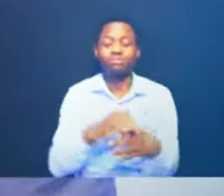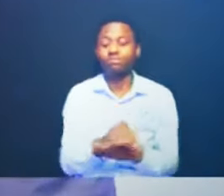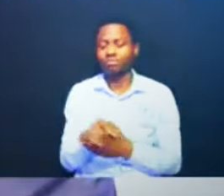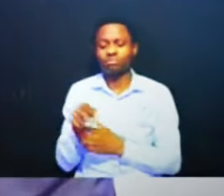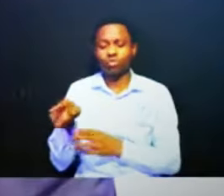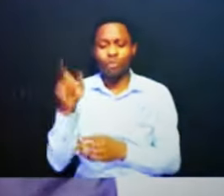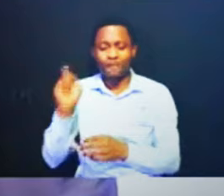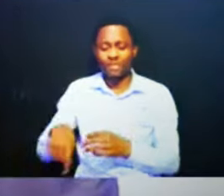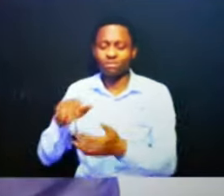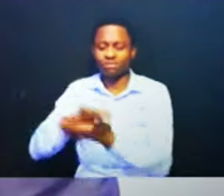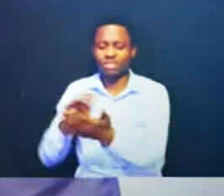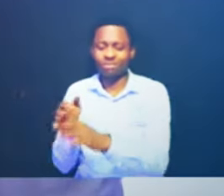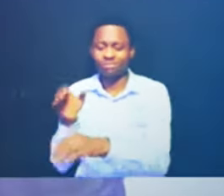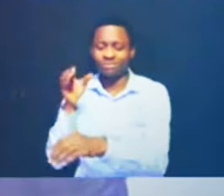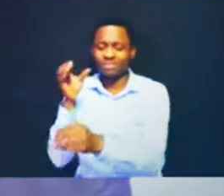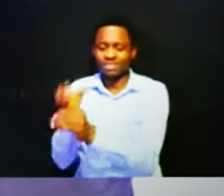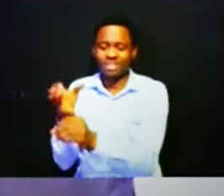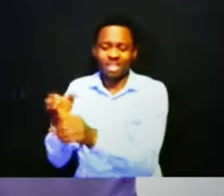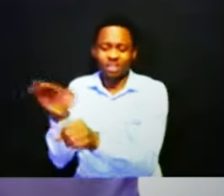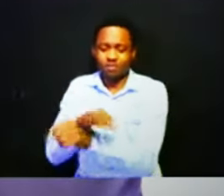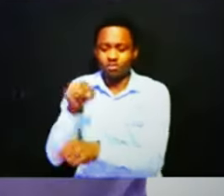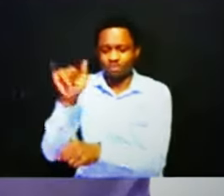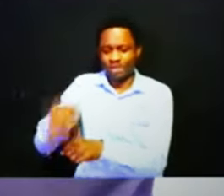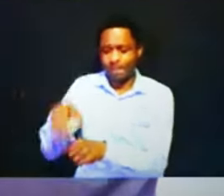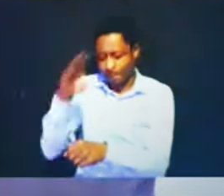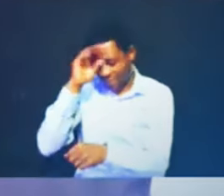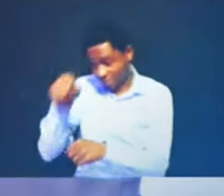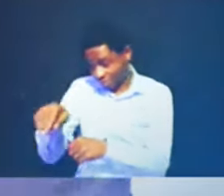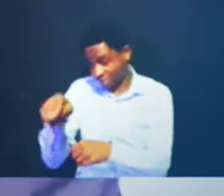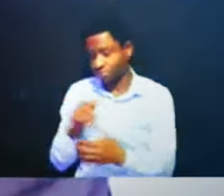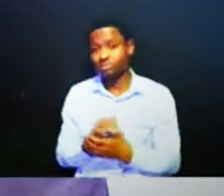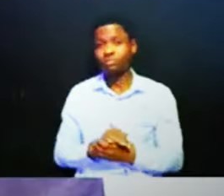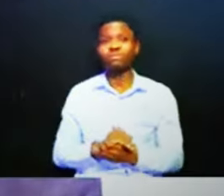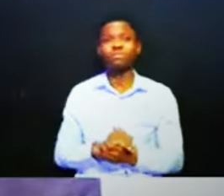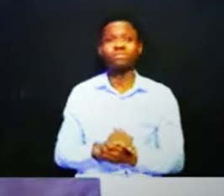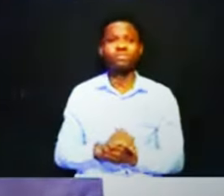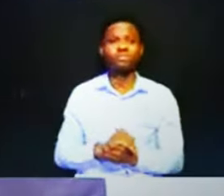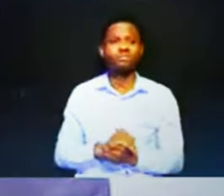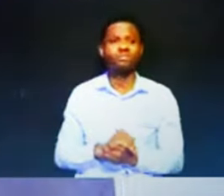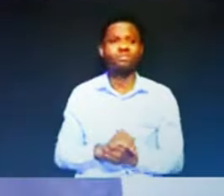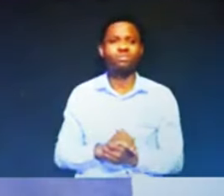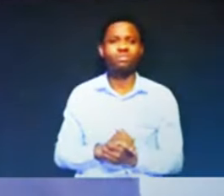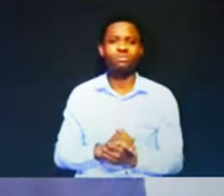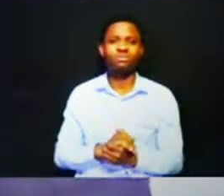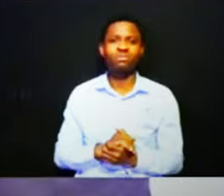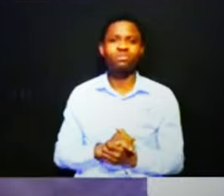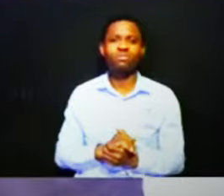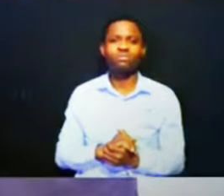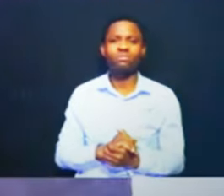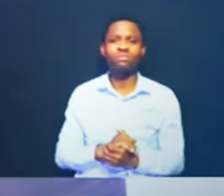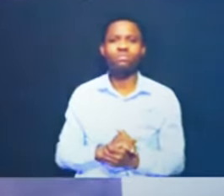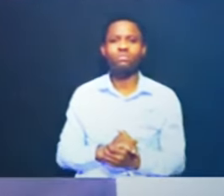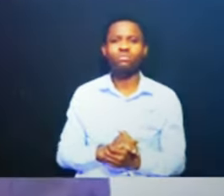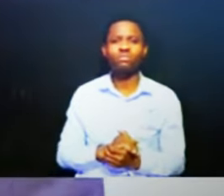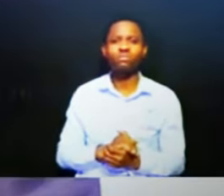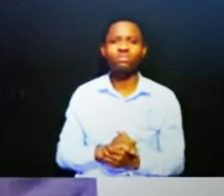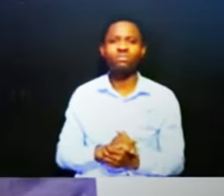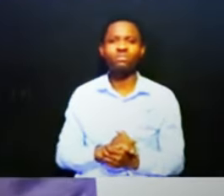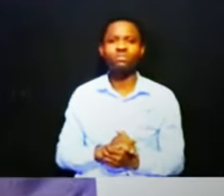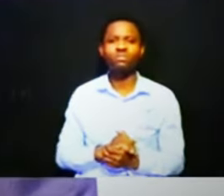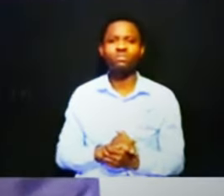if he say osiyen asem no ho kwan bebre. So but why do people do shy away from discipline